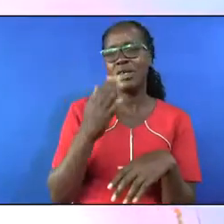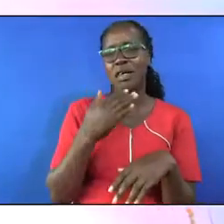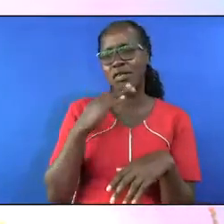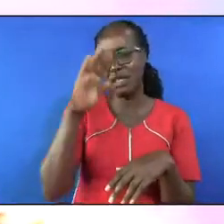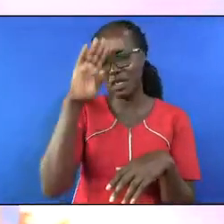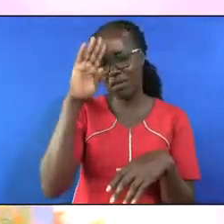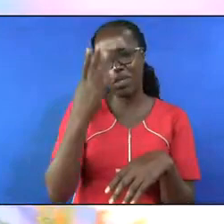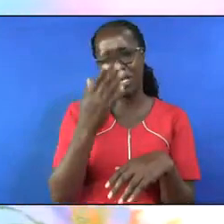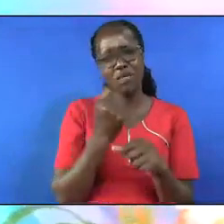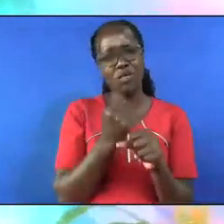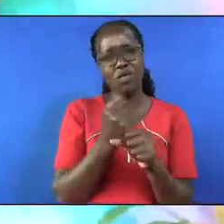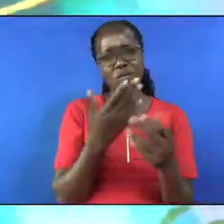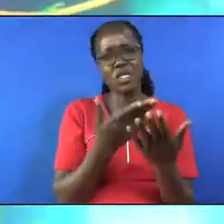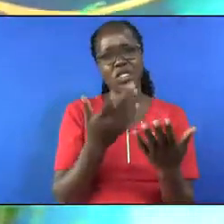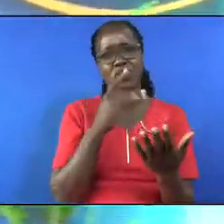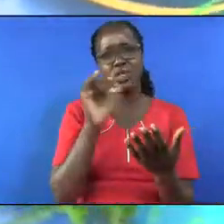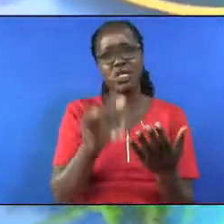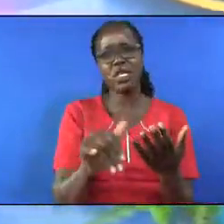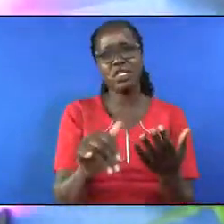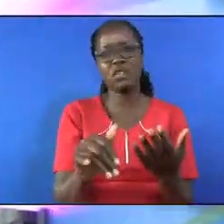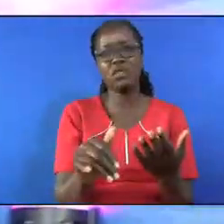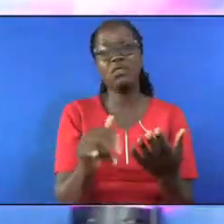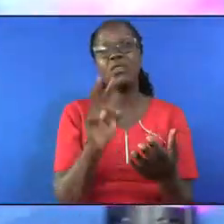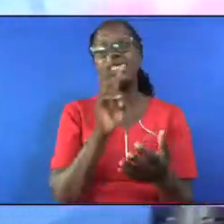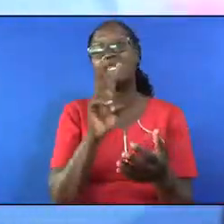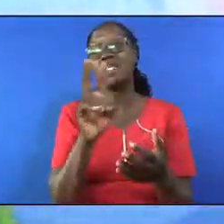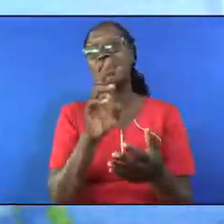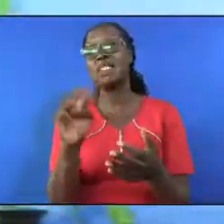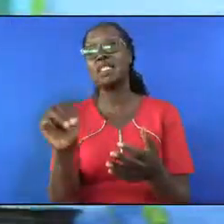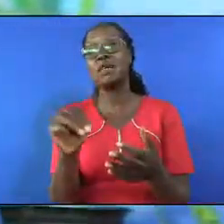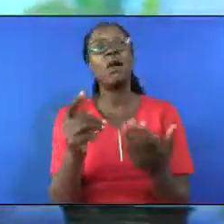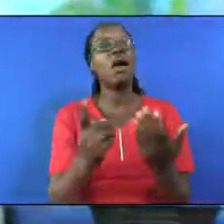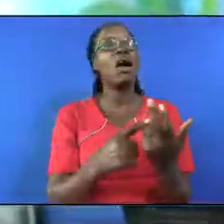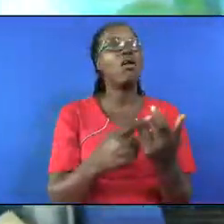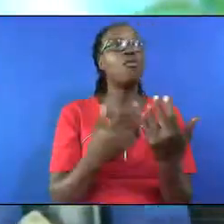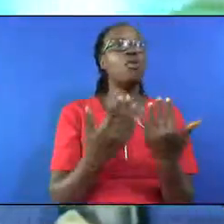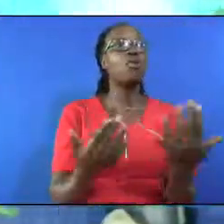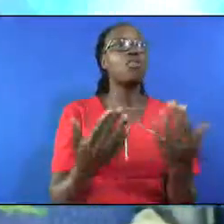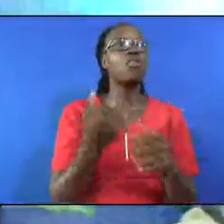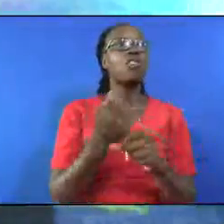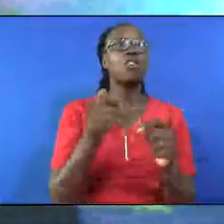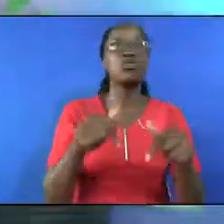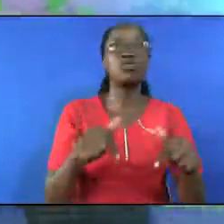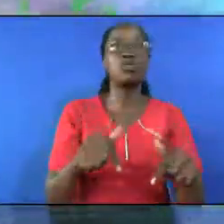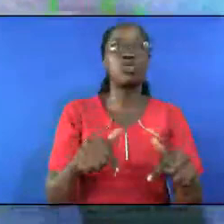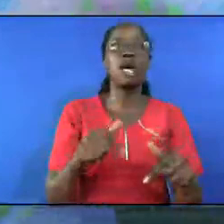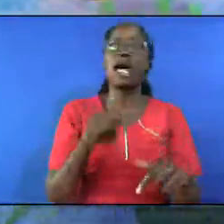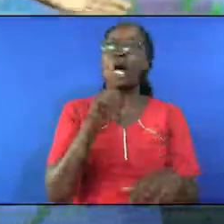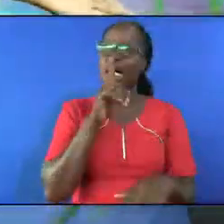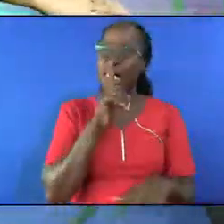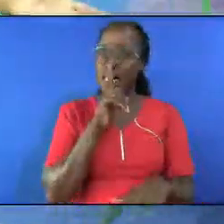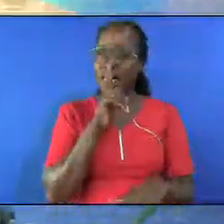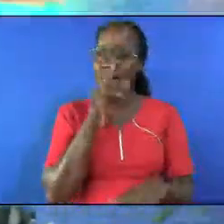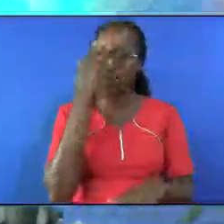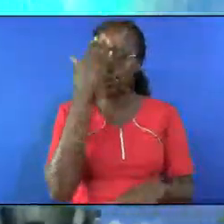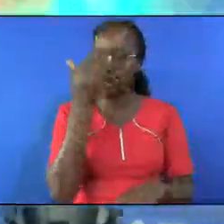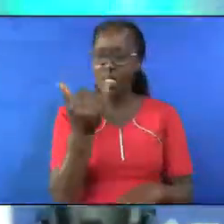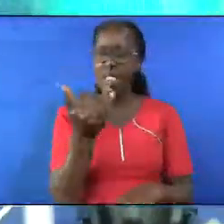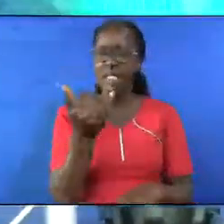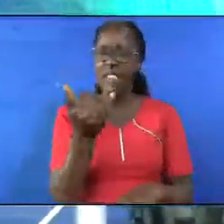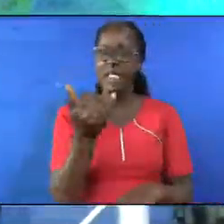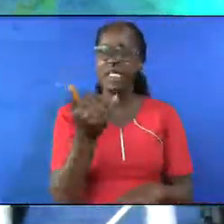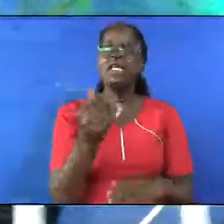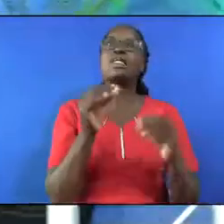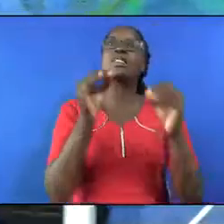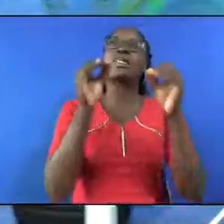just doing these things so that he can, you know, he can see them. How many of our children today are silent just because they